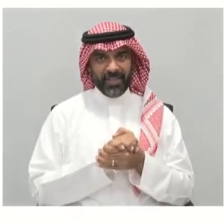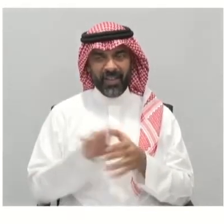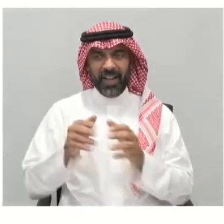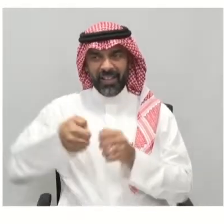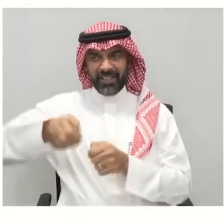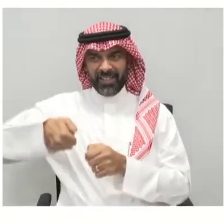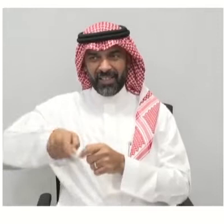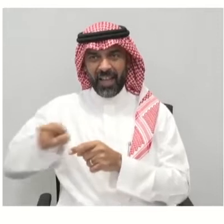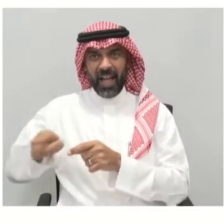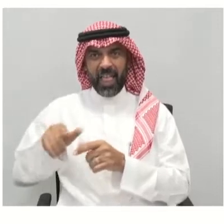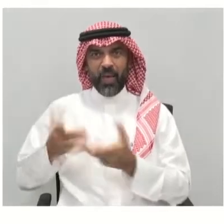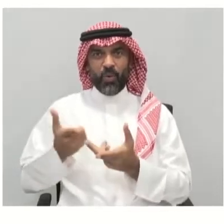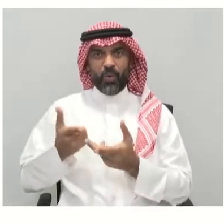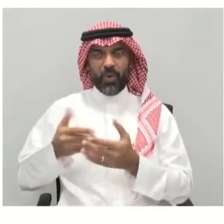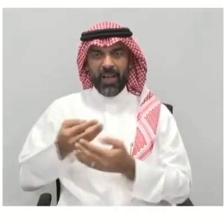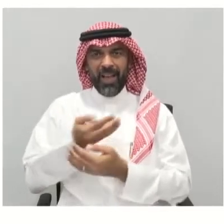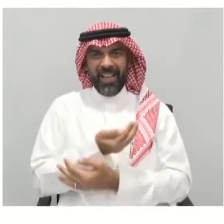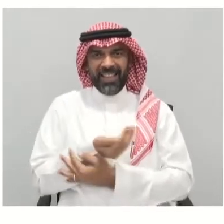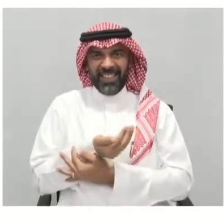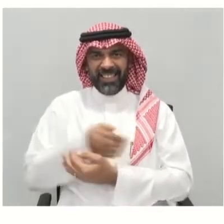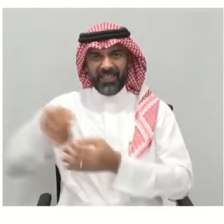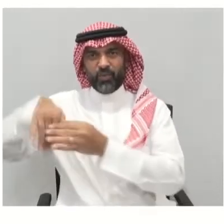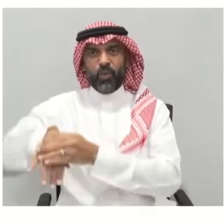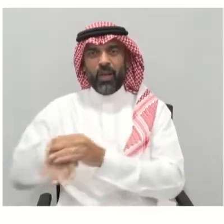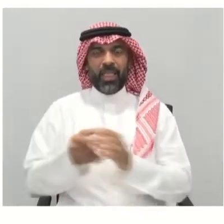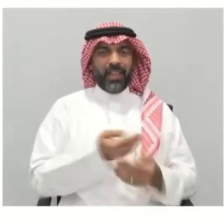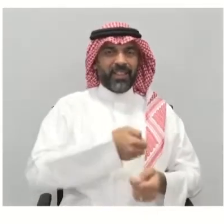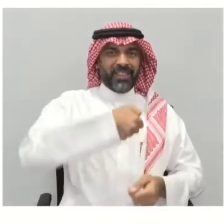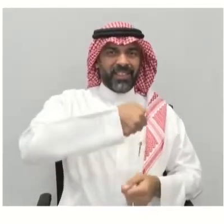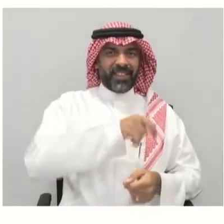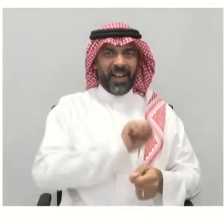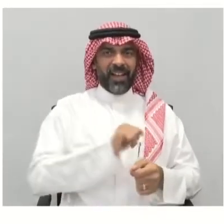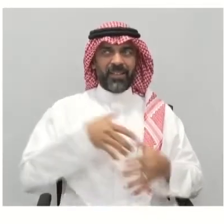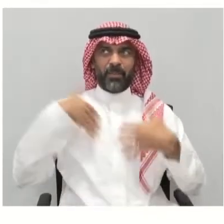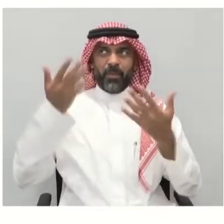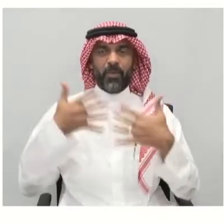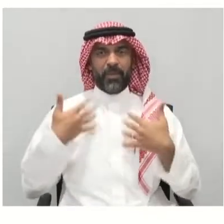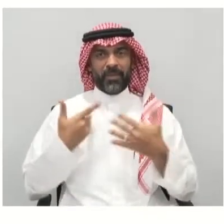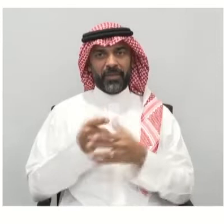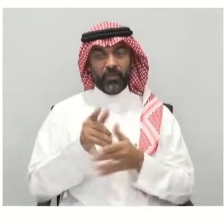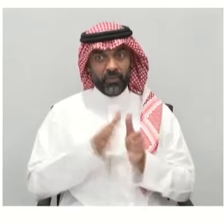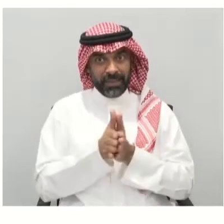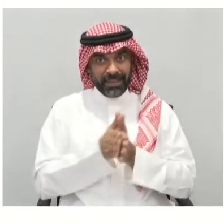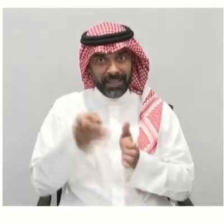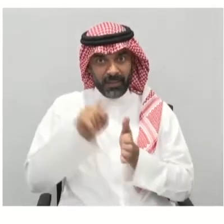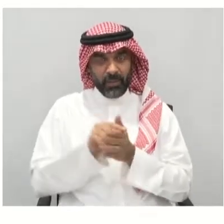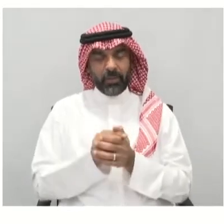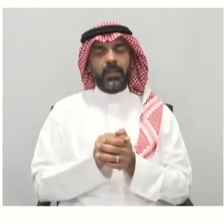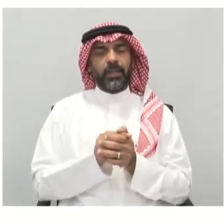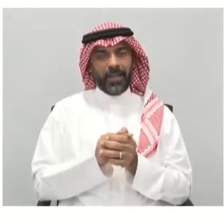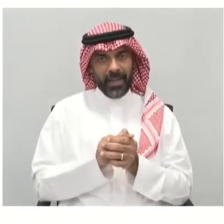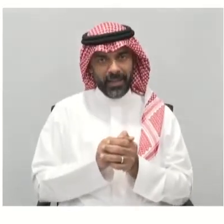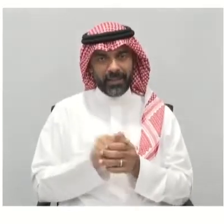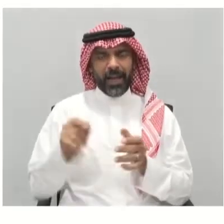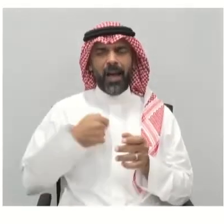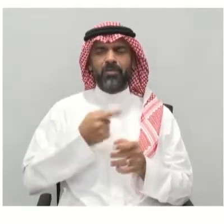for when we play outside. Now you have me all excited for tomorrow, too. Great! Now you will like Friday,